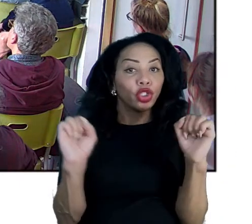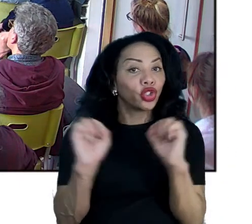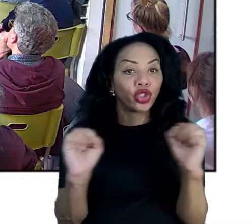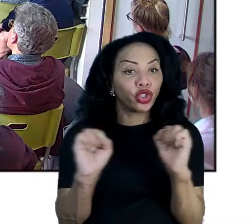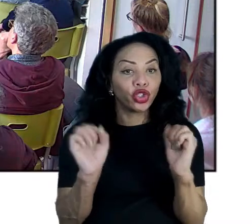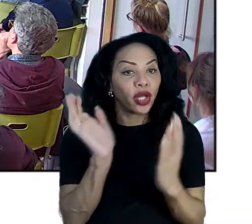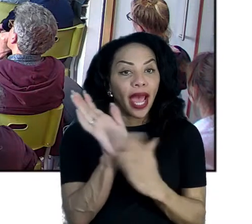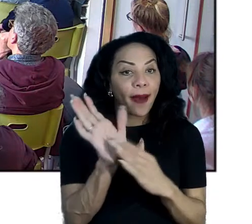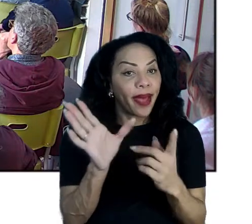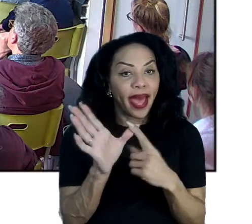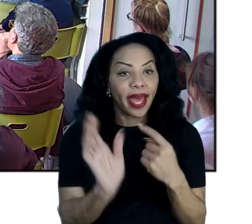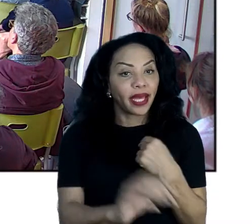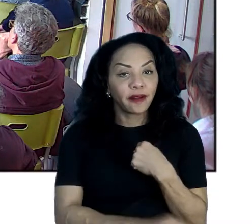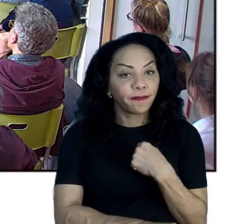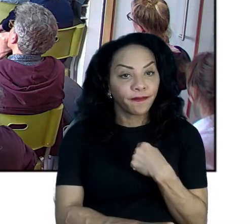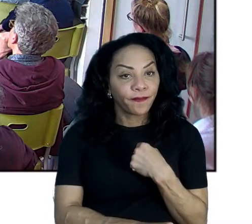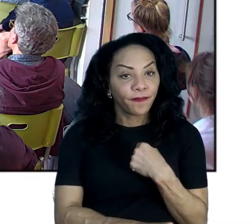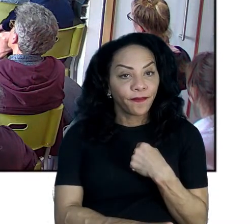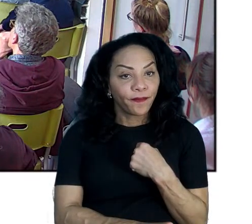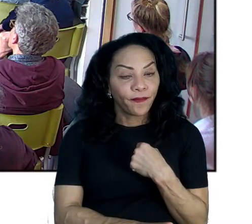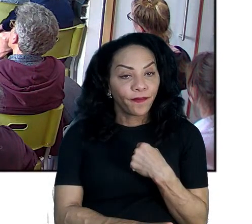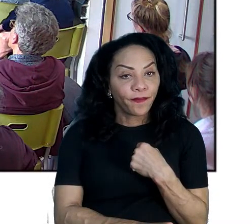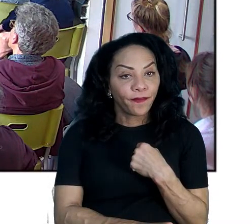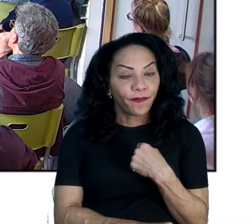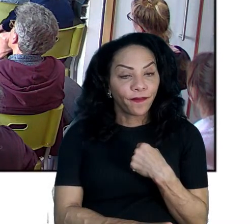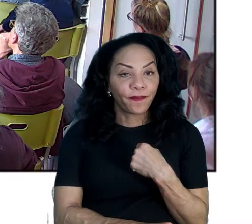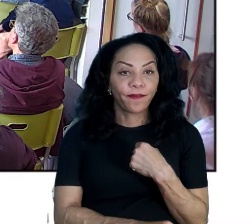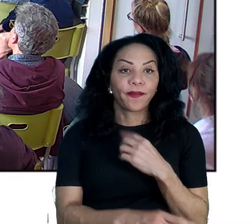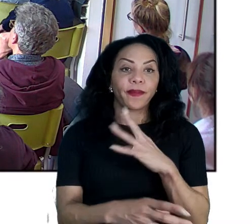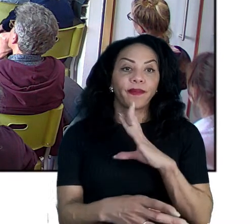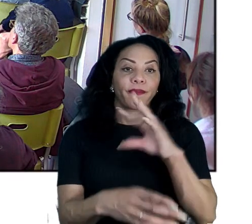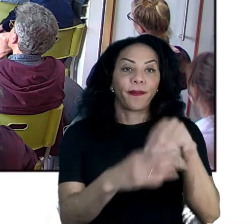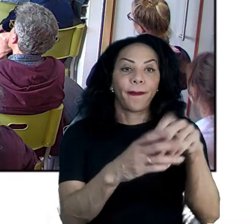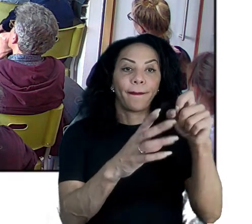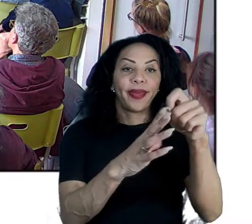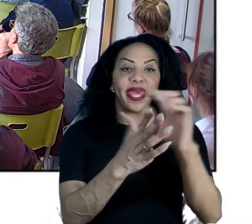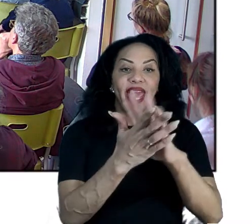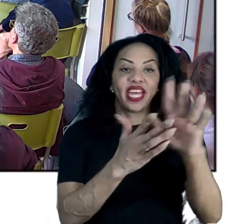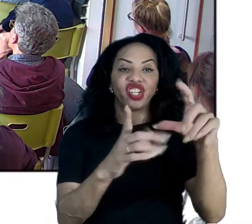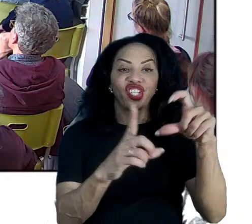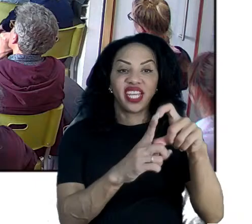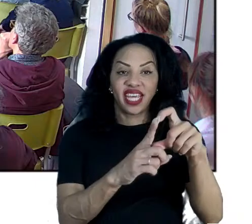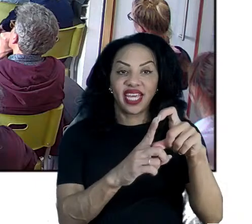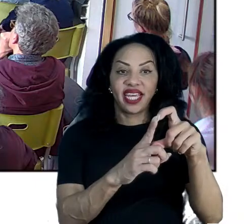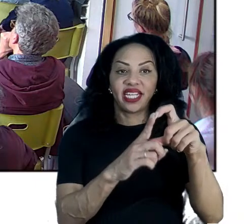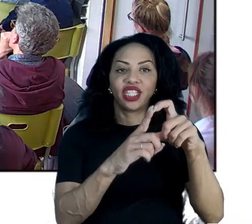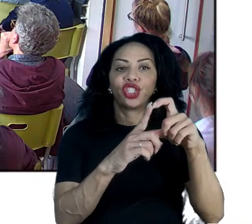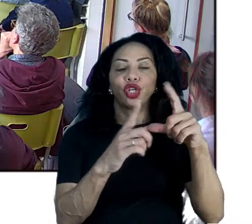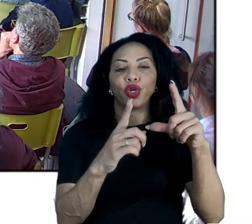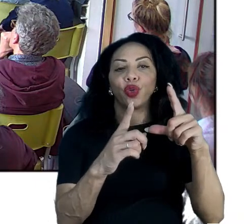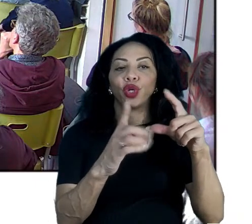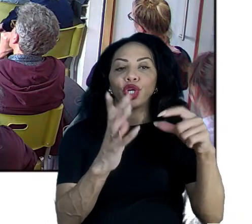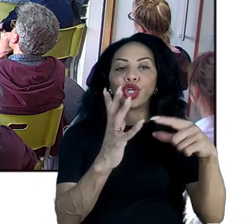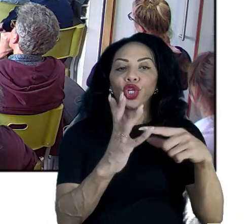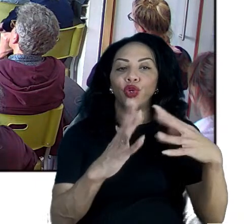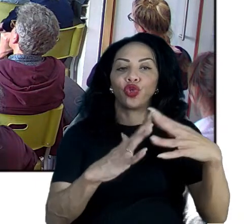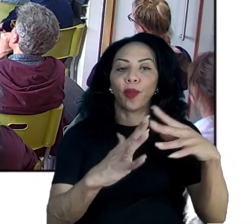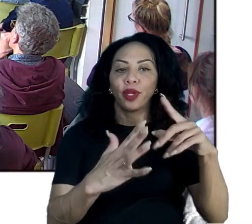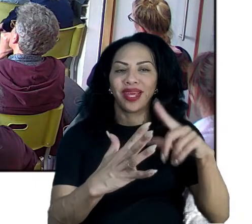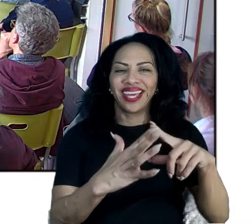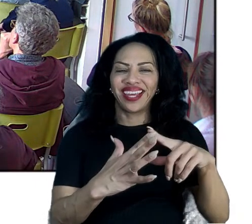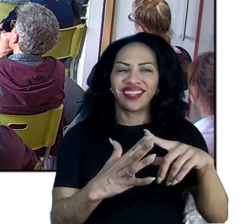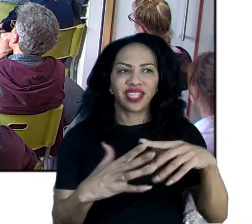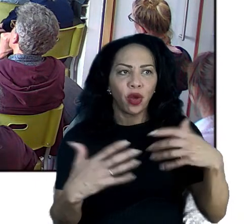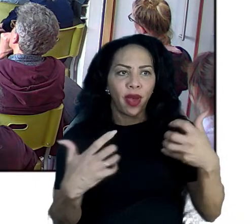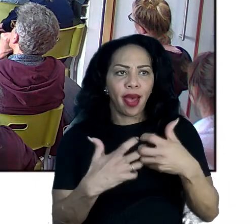and I'm doing the PhD with UWE at the moment. So my route into media archaeology is